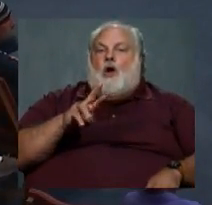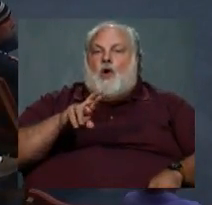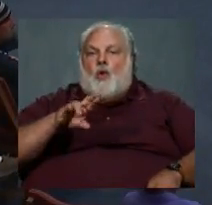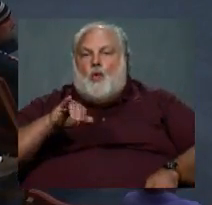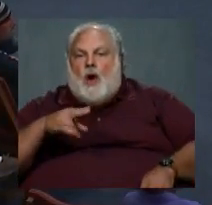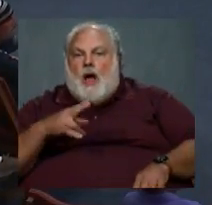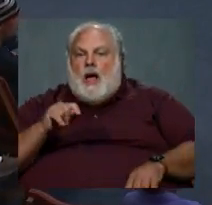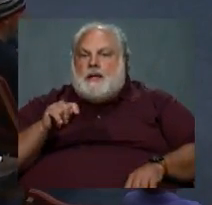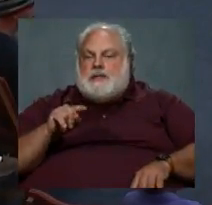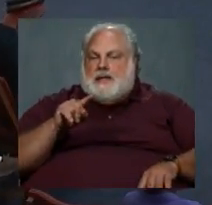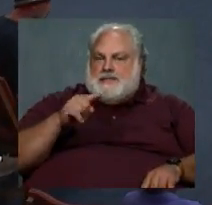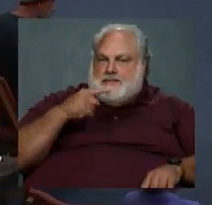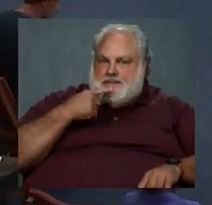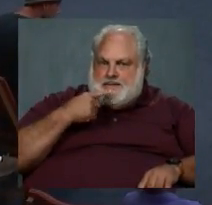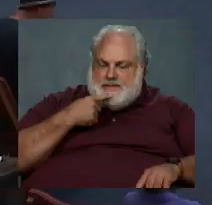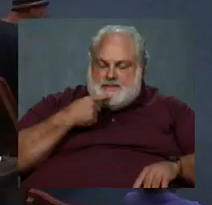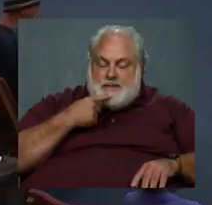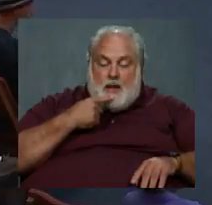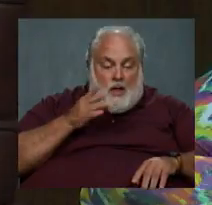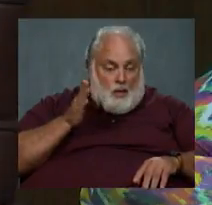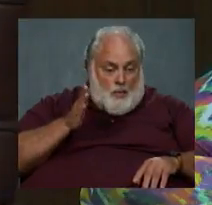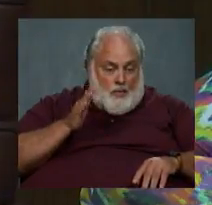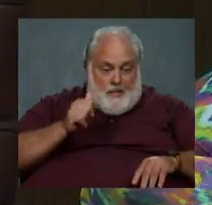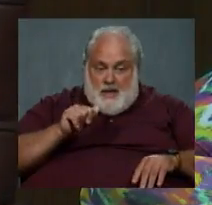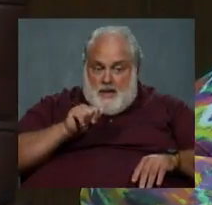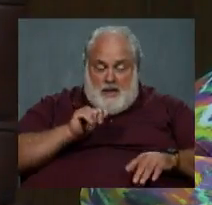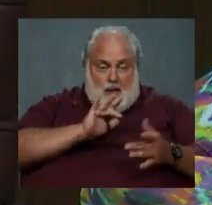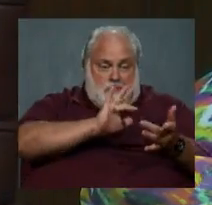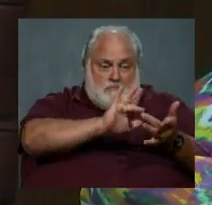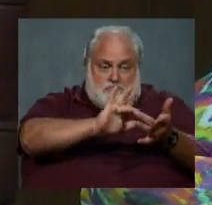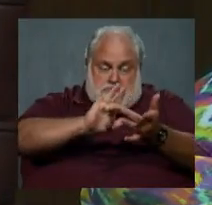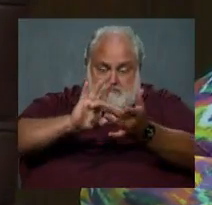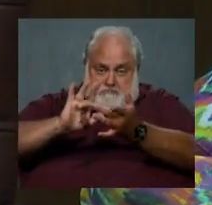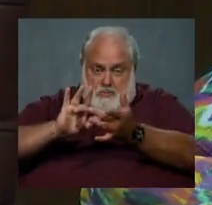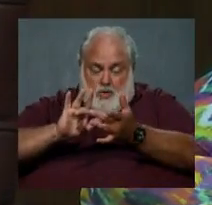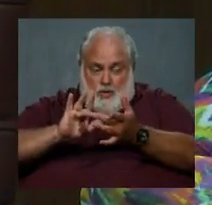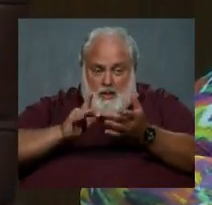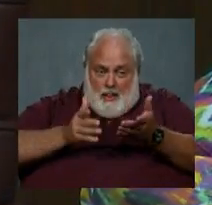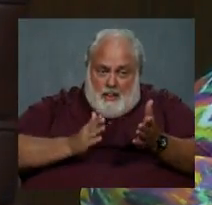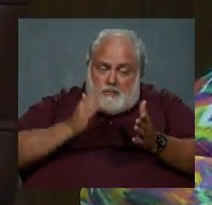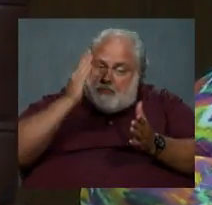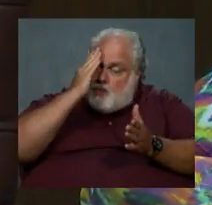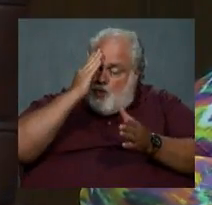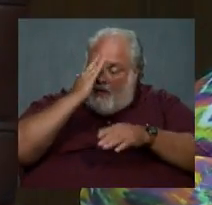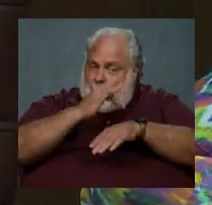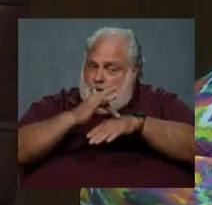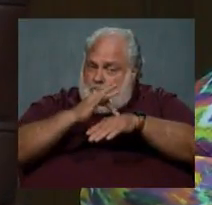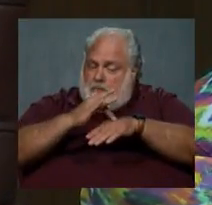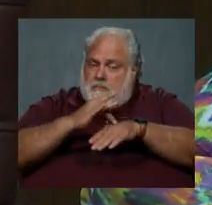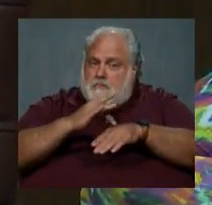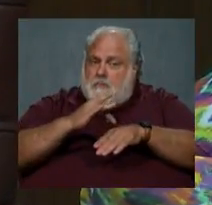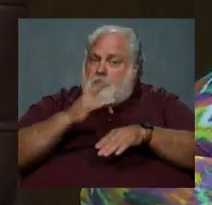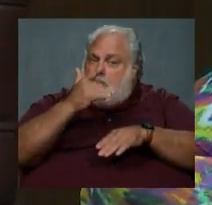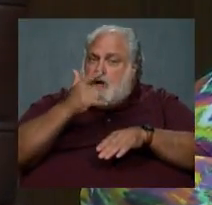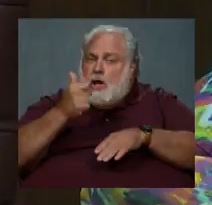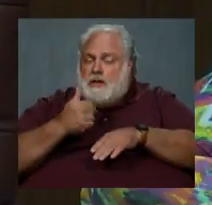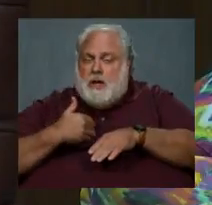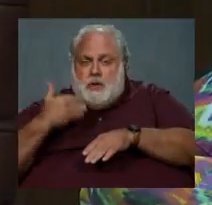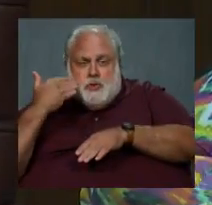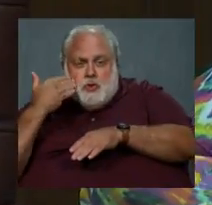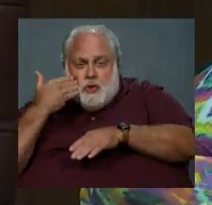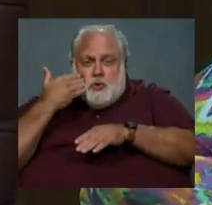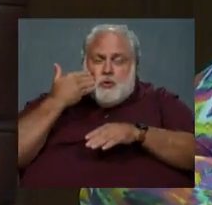to them? I mean, if we don't, like, I know several sites in the woods and